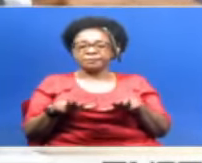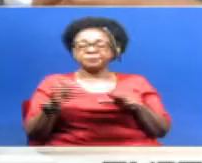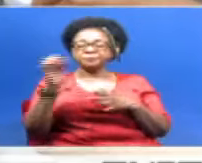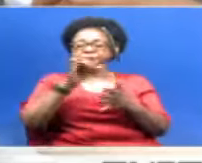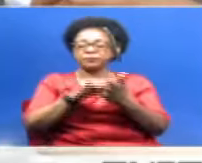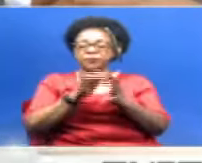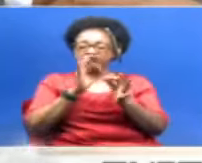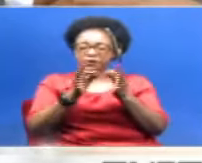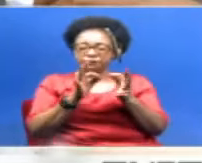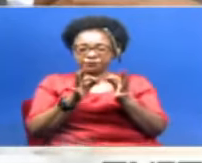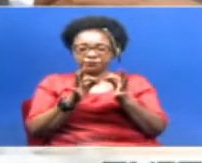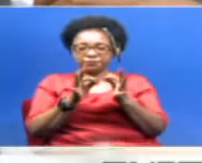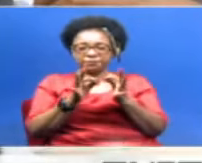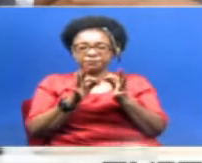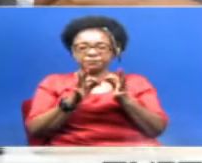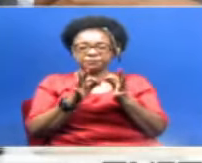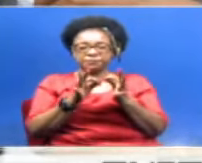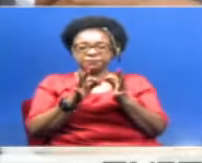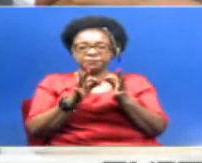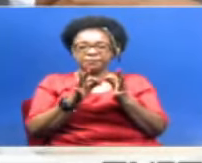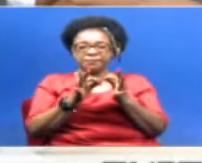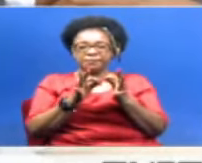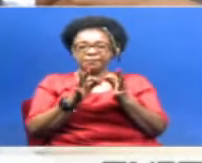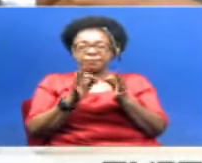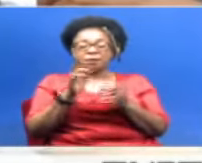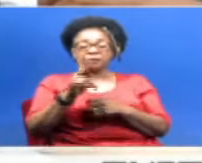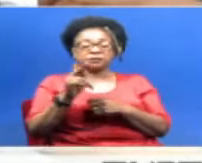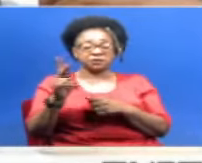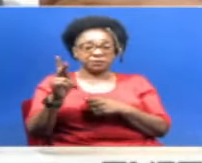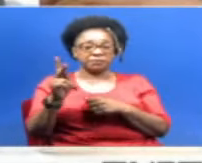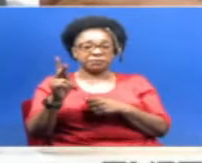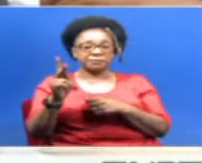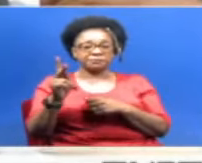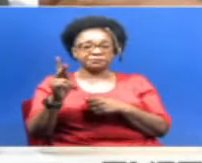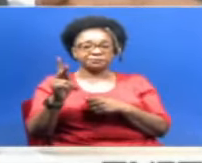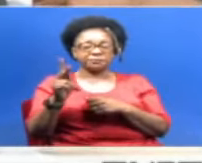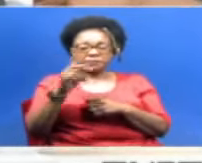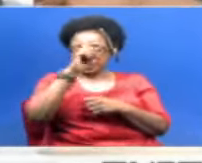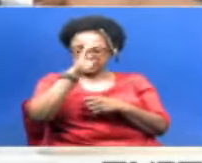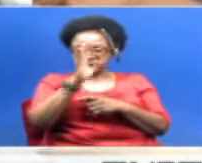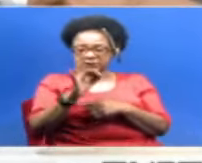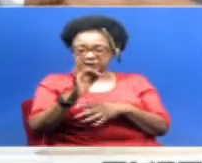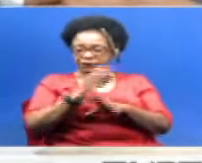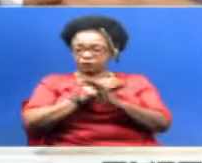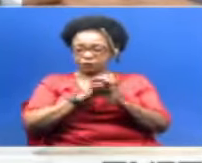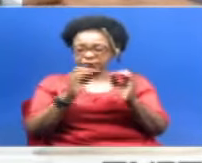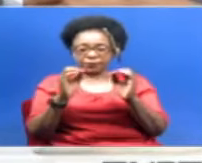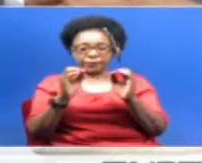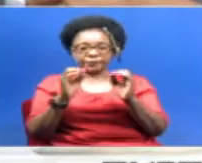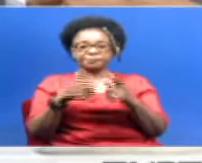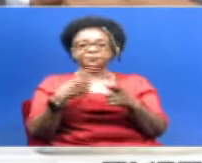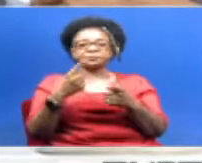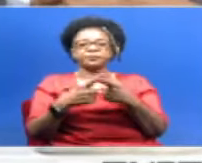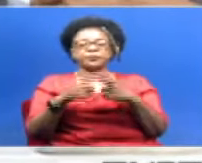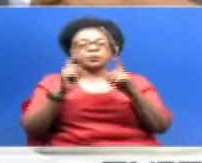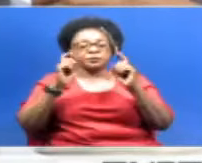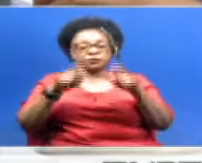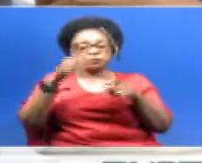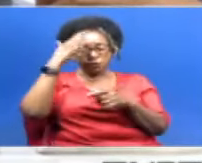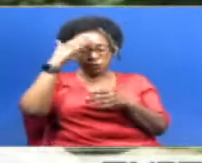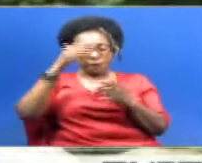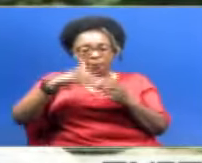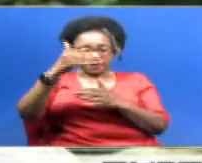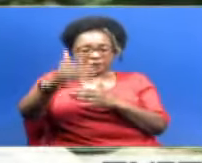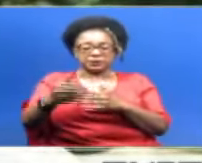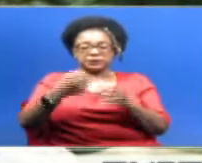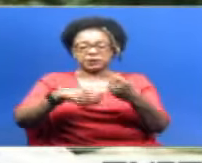if the KK regime is not serious in these talks, then we should know of our next move.